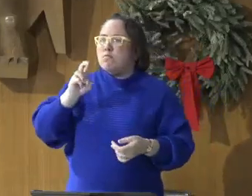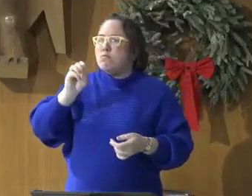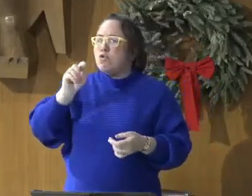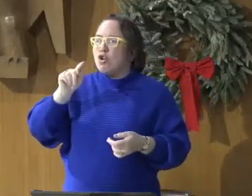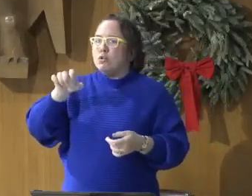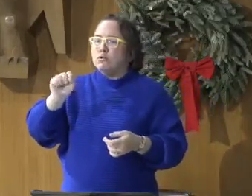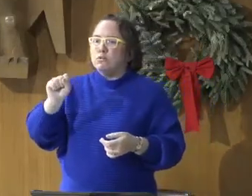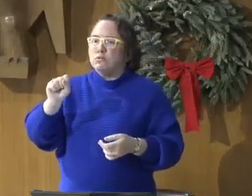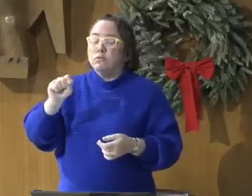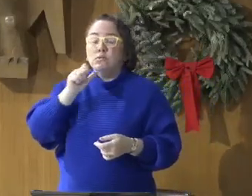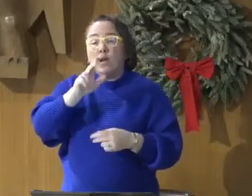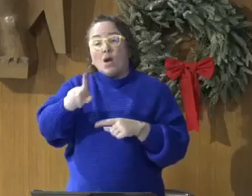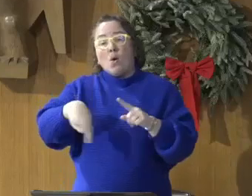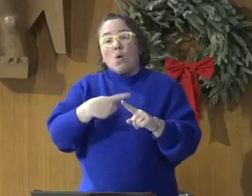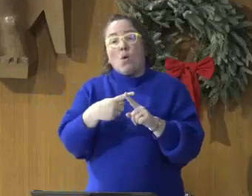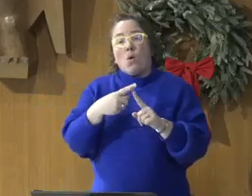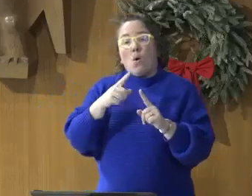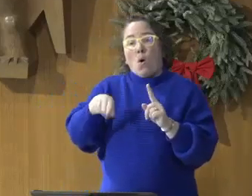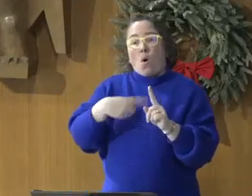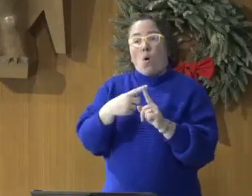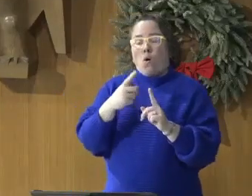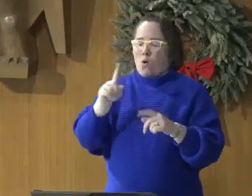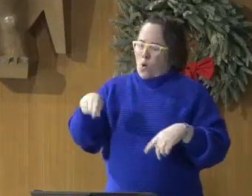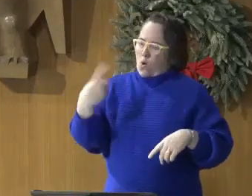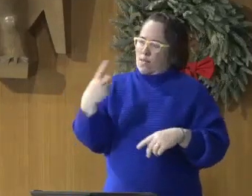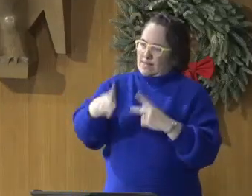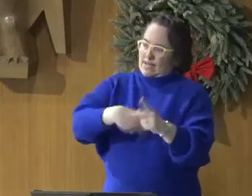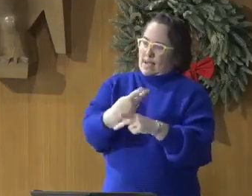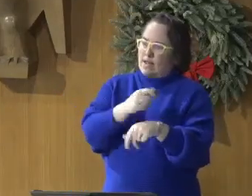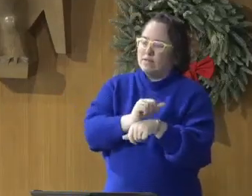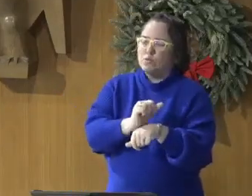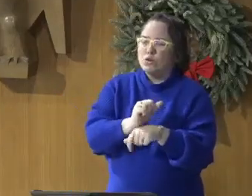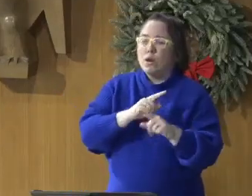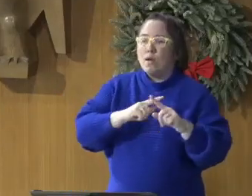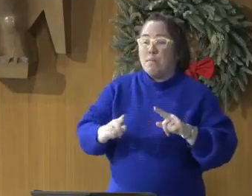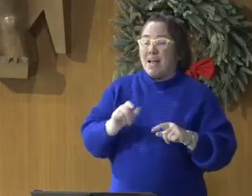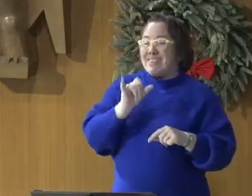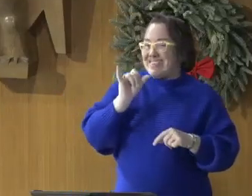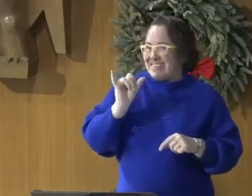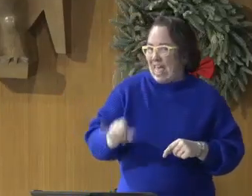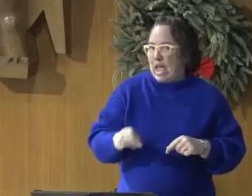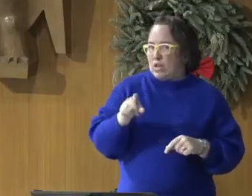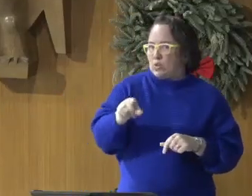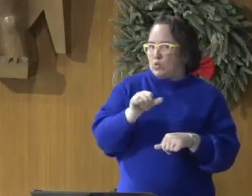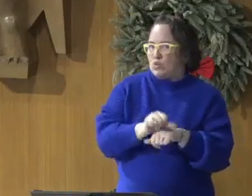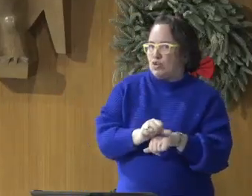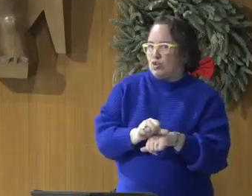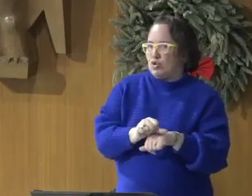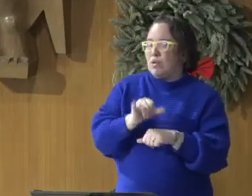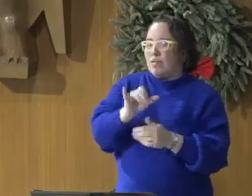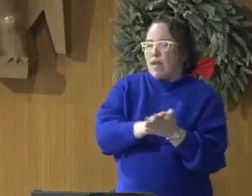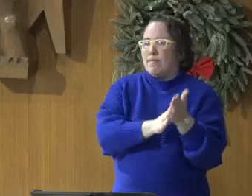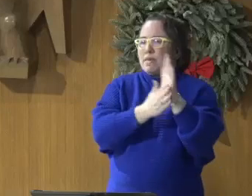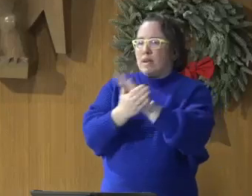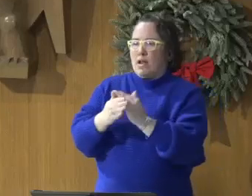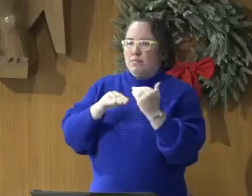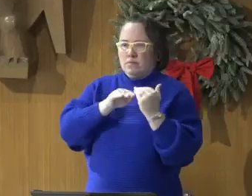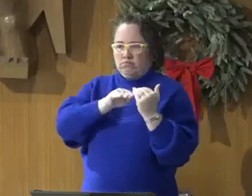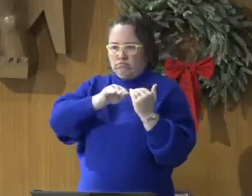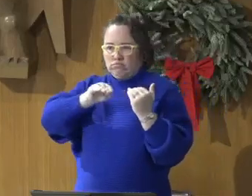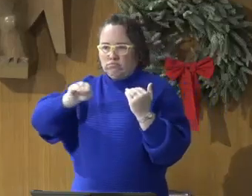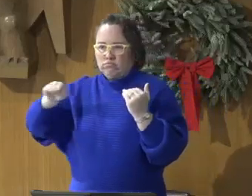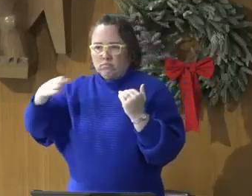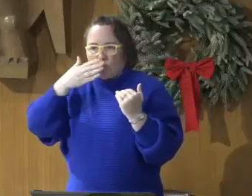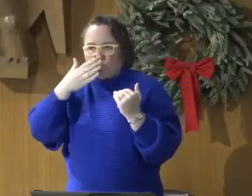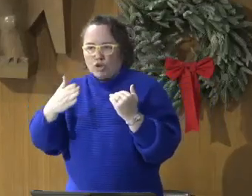type of work, but really just that you work becomes the basis of whether you're a good